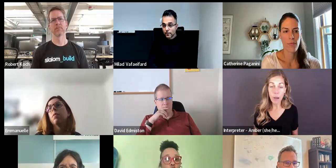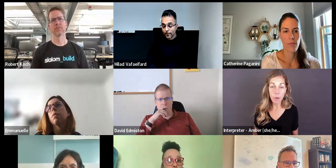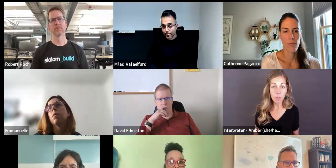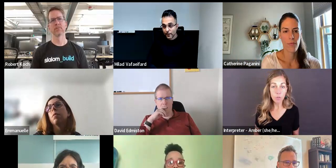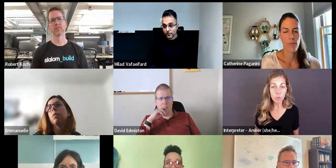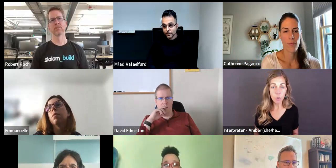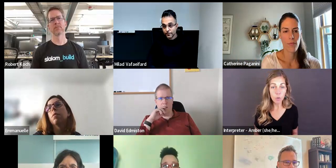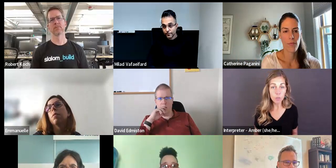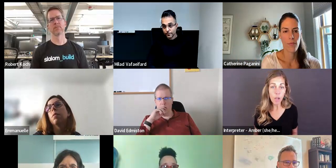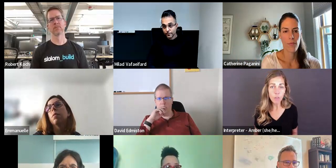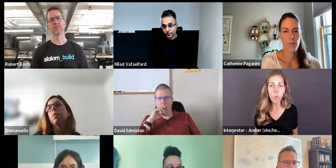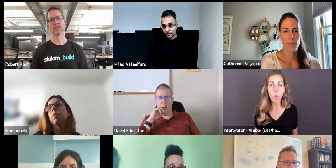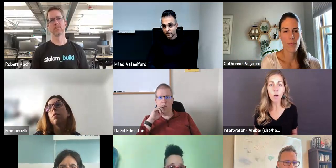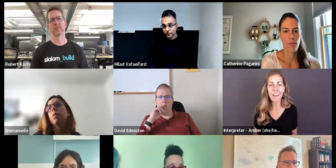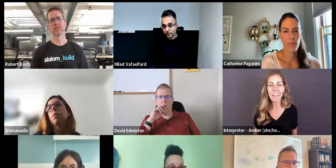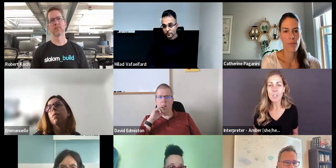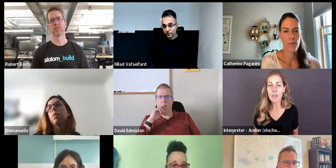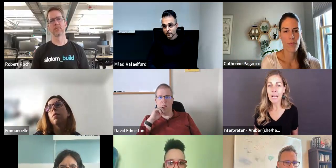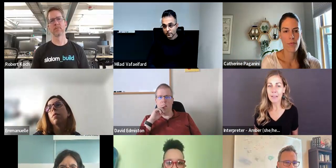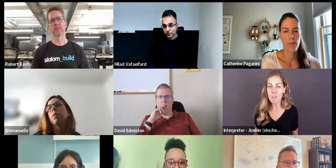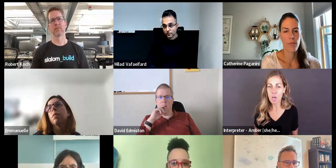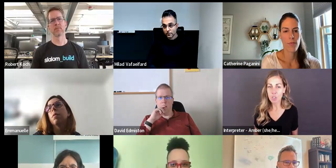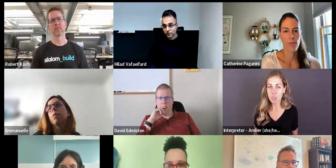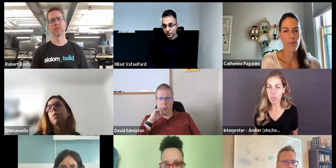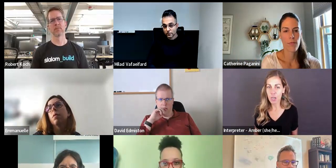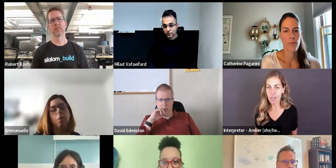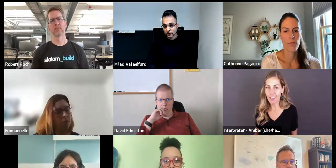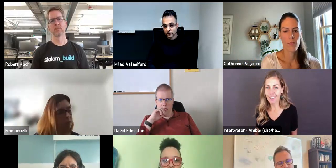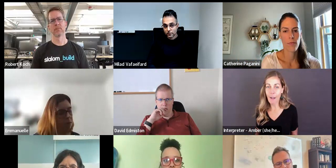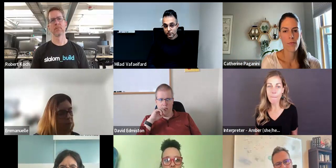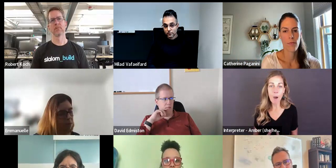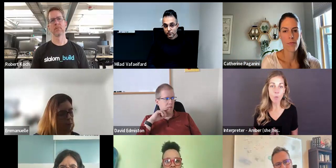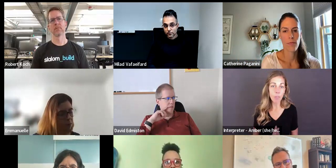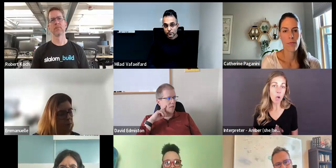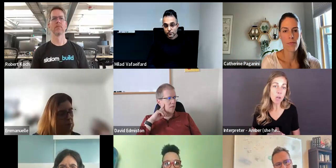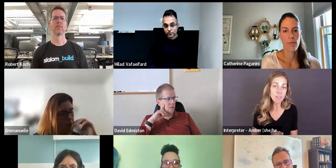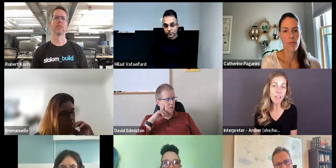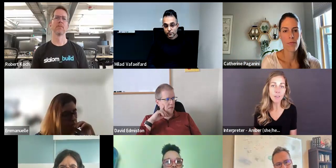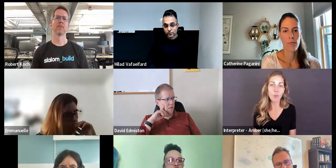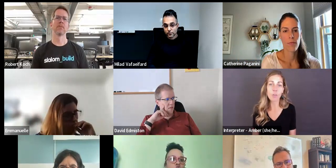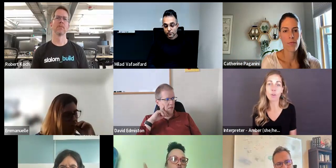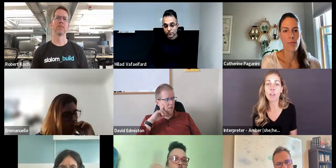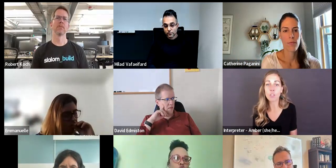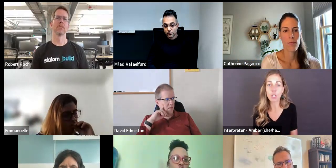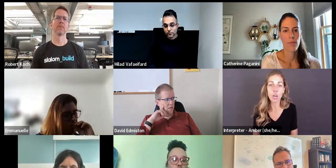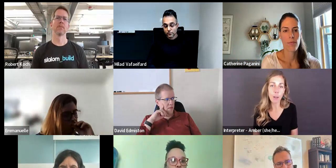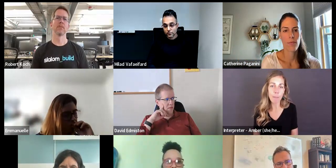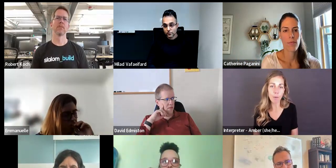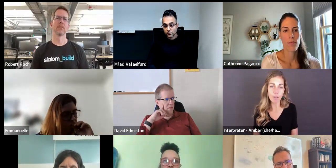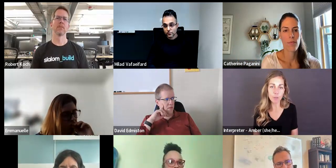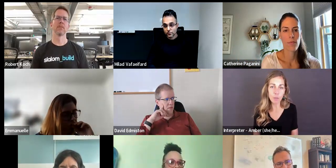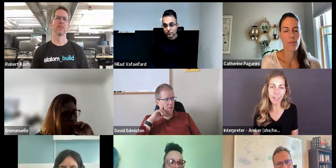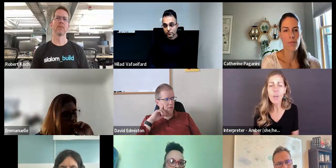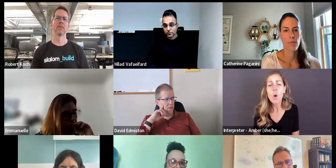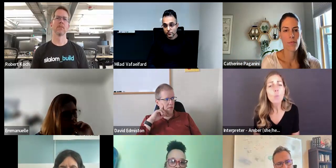know how to use the Google Docs, or you're kind of not sure about the content, or you're unsure